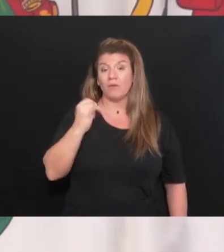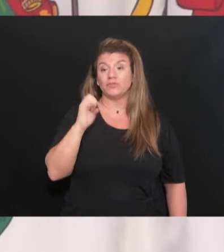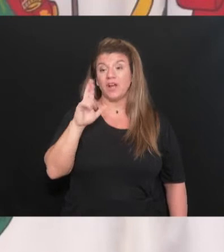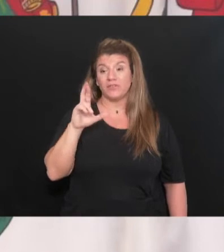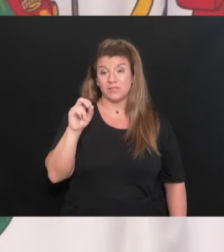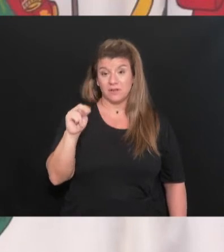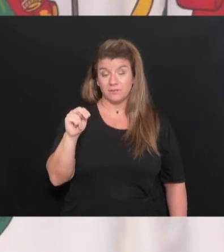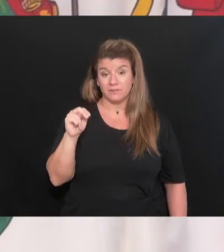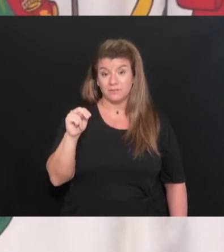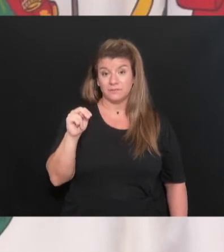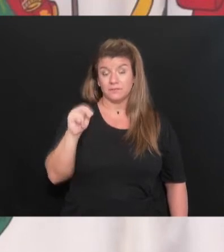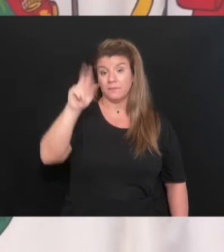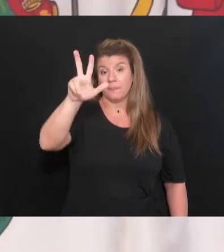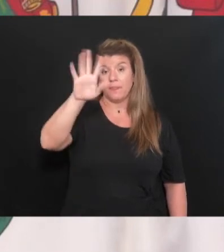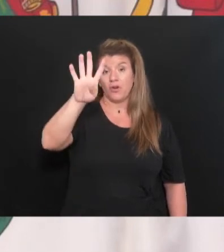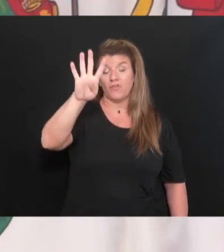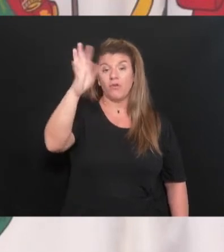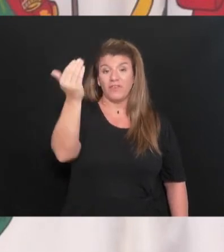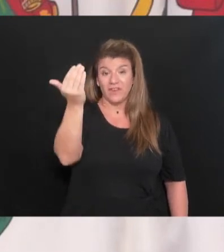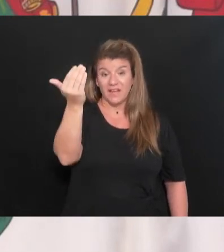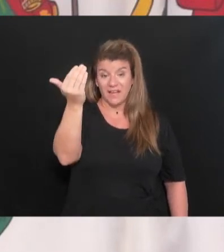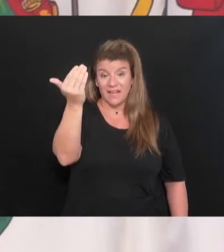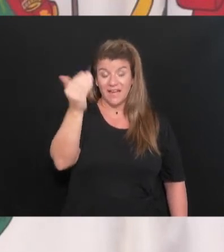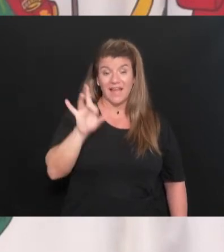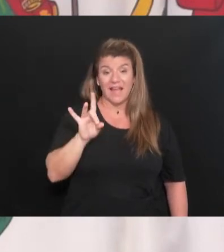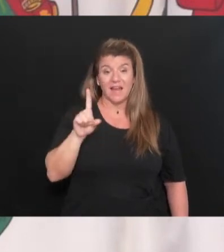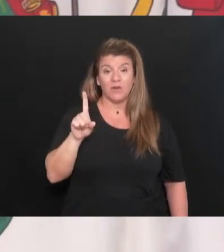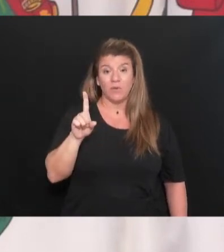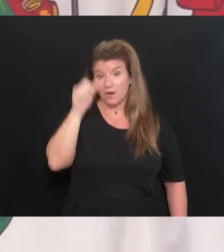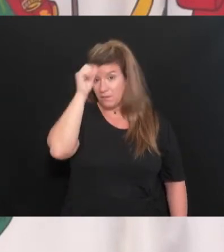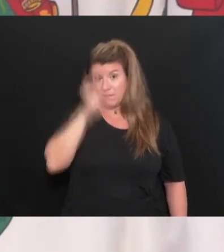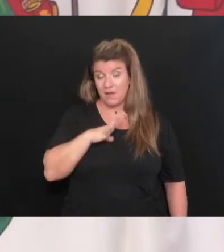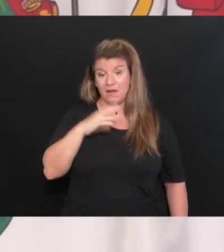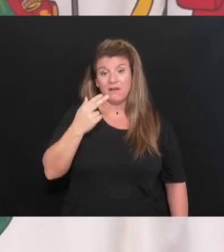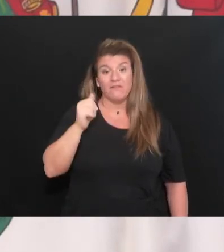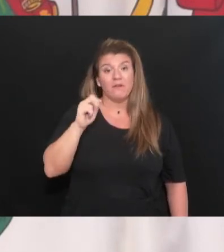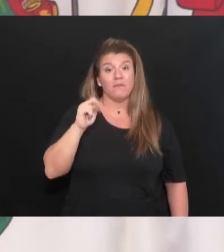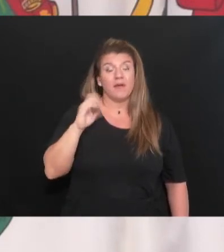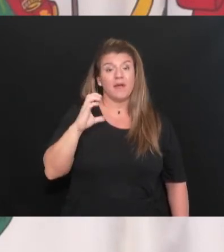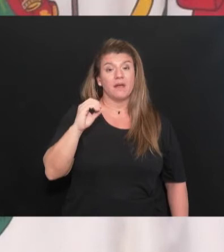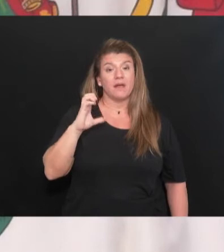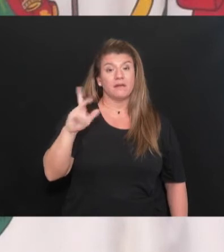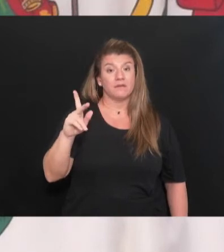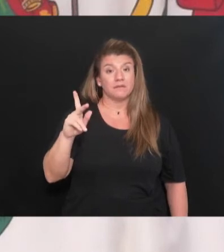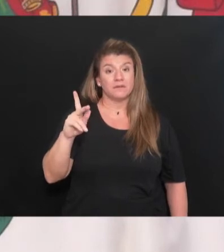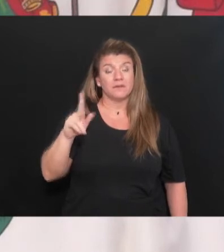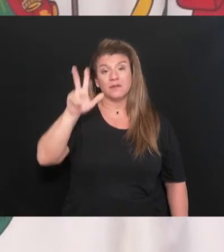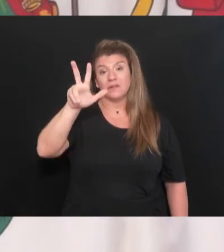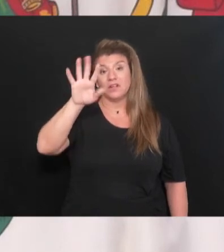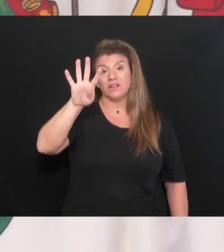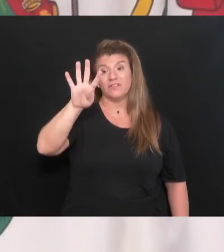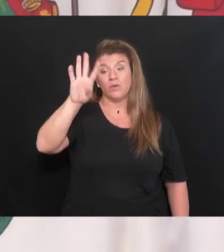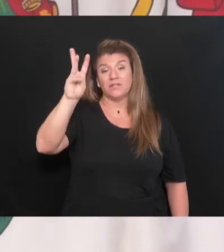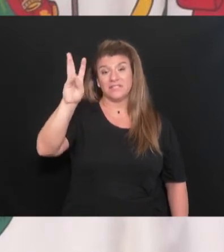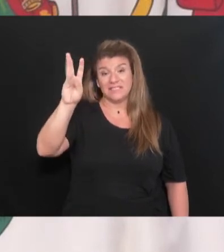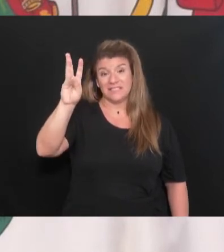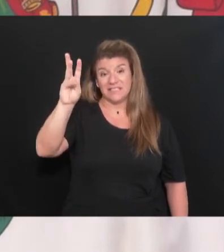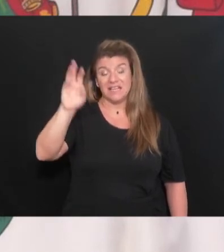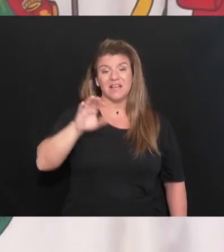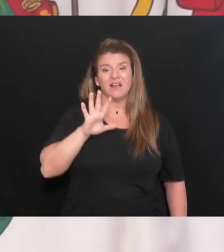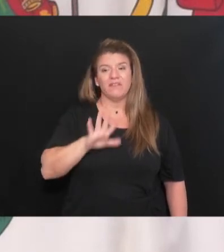County. The 3,415th death is an 81-year-old male from Hancock County. The 3,416th death